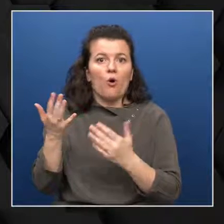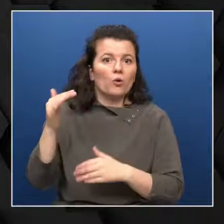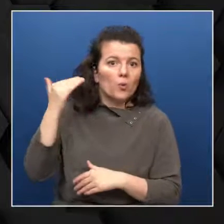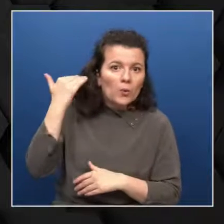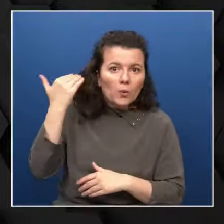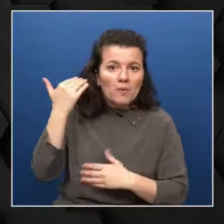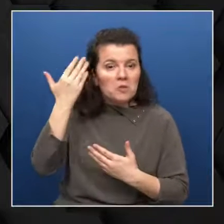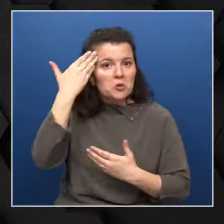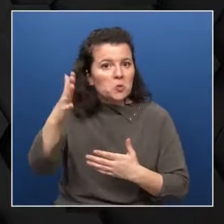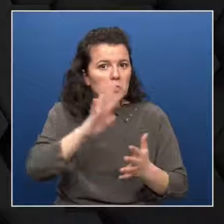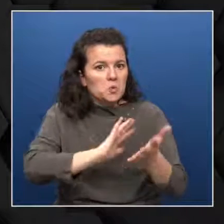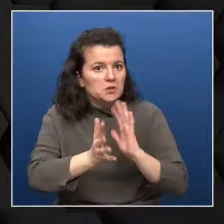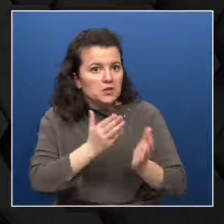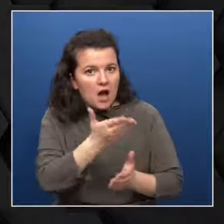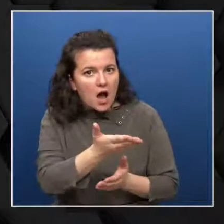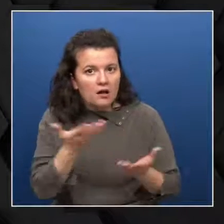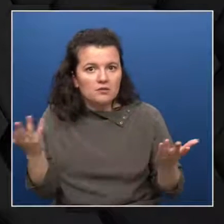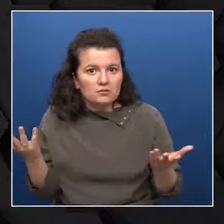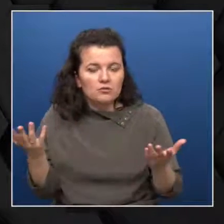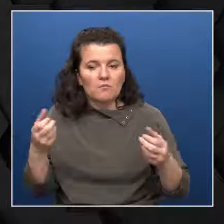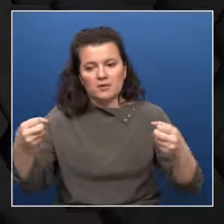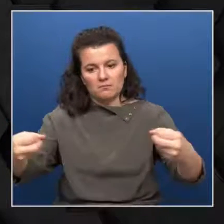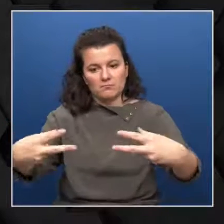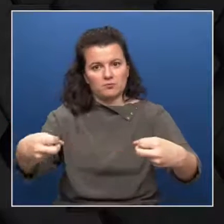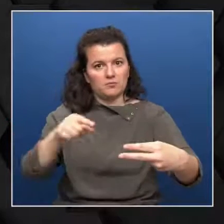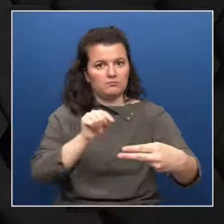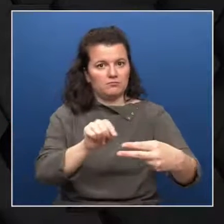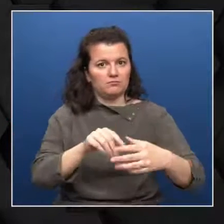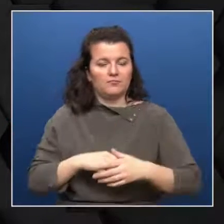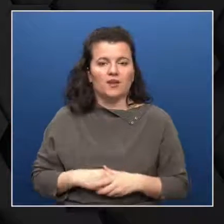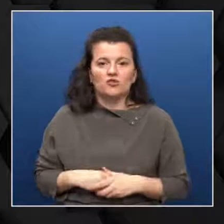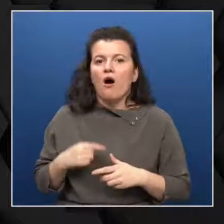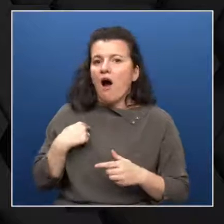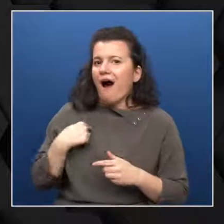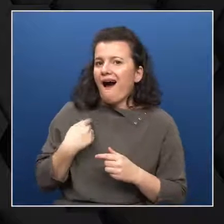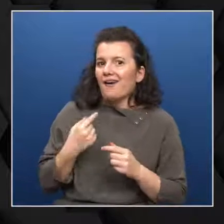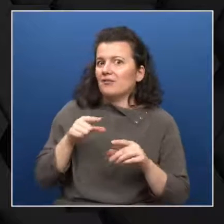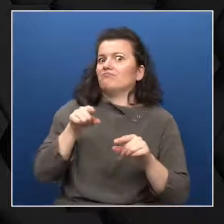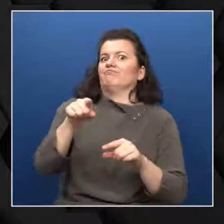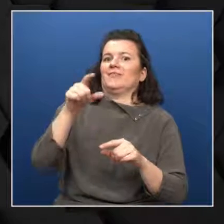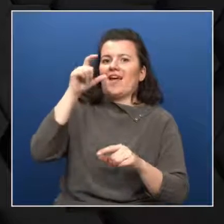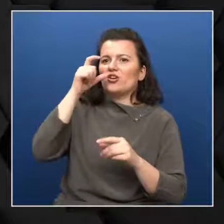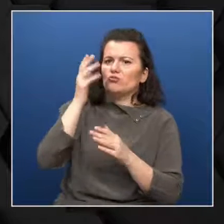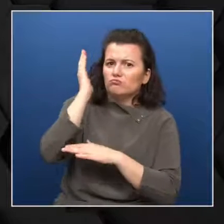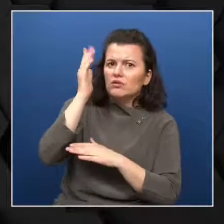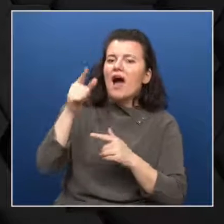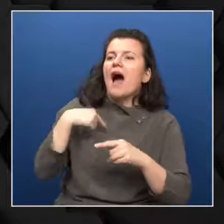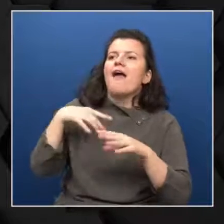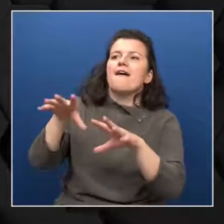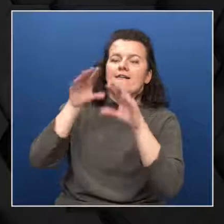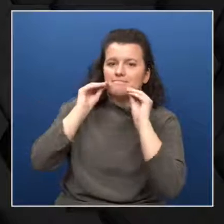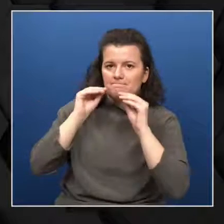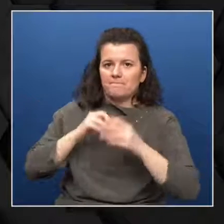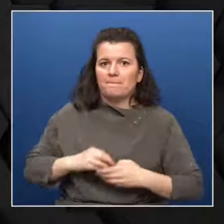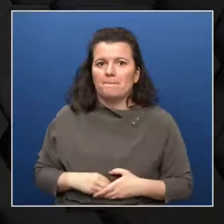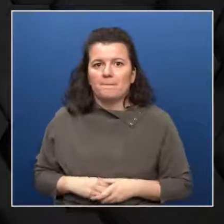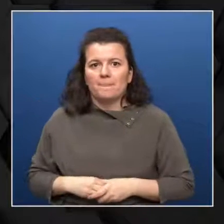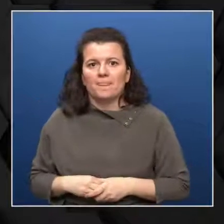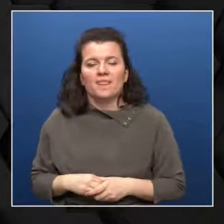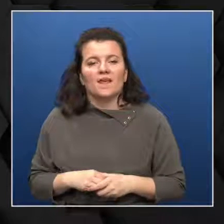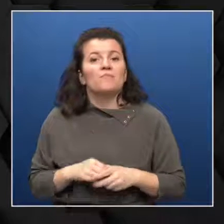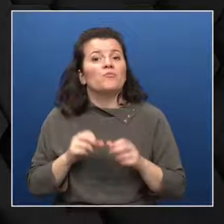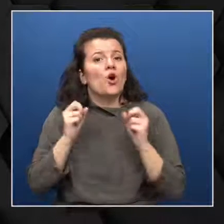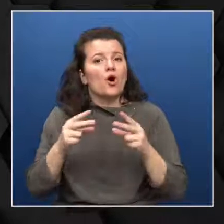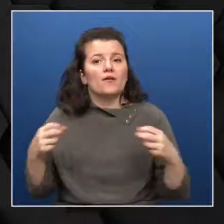assumption that I learned from listening to your sessions. So thank you. Speaking of captions and